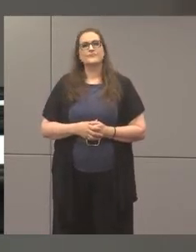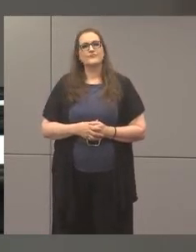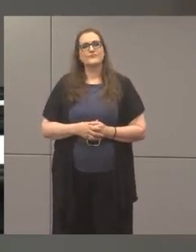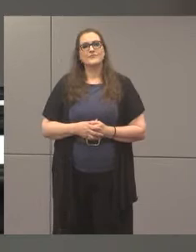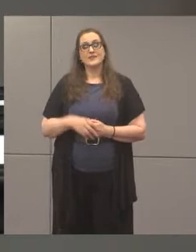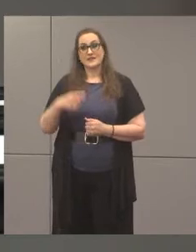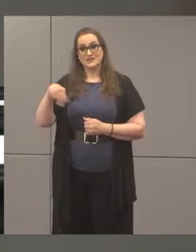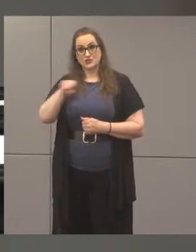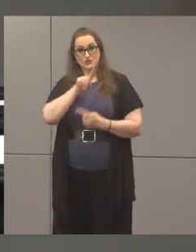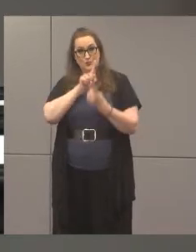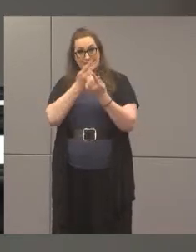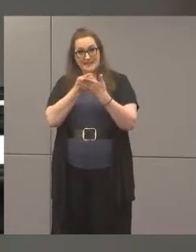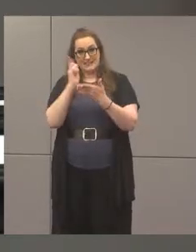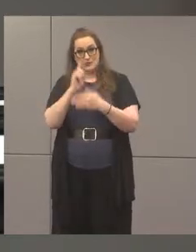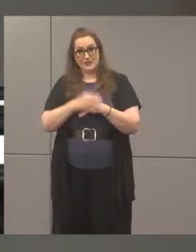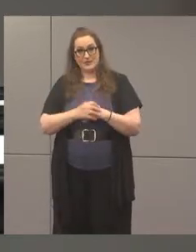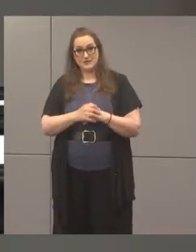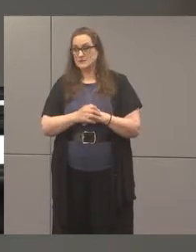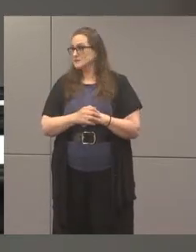Did you guys meet last week?